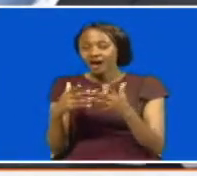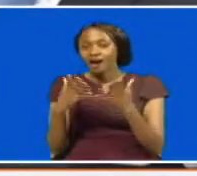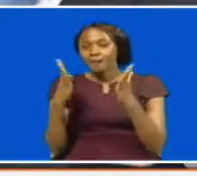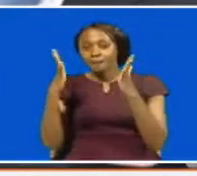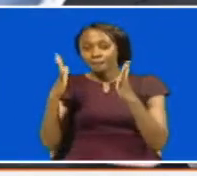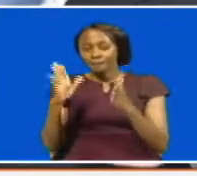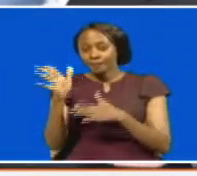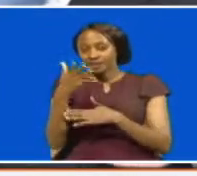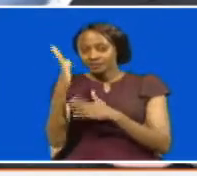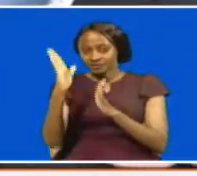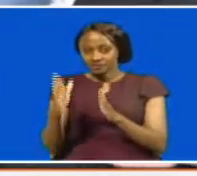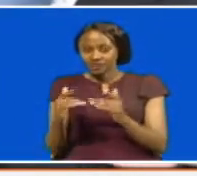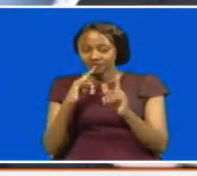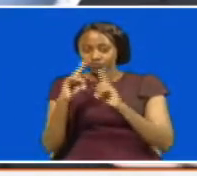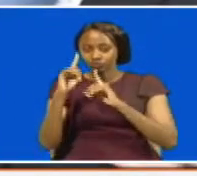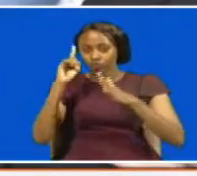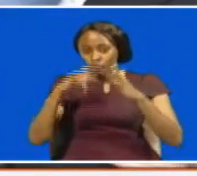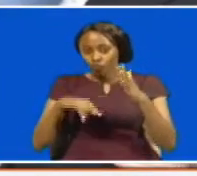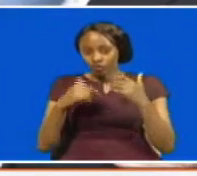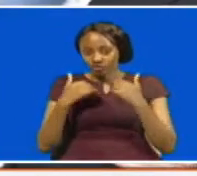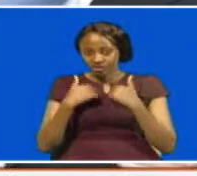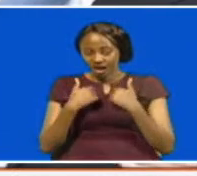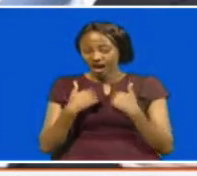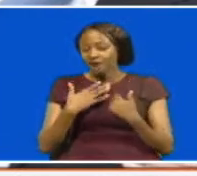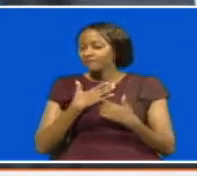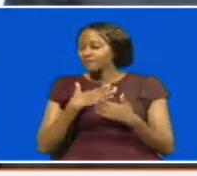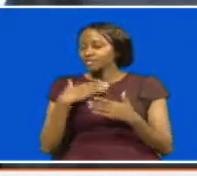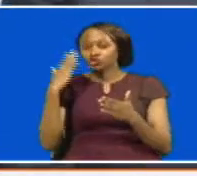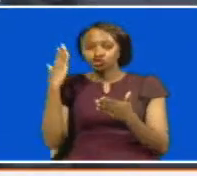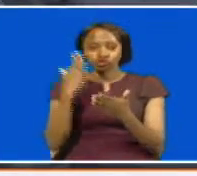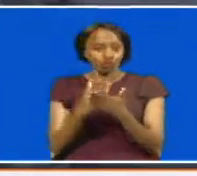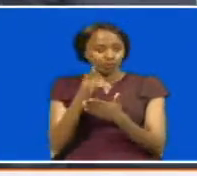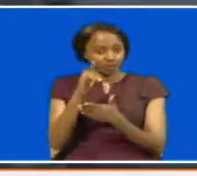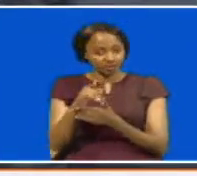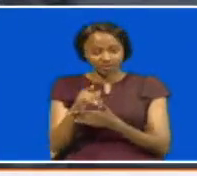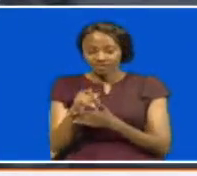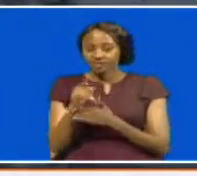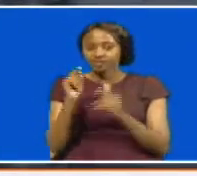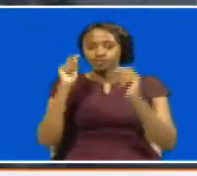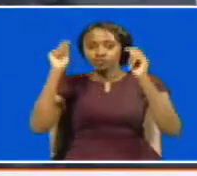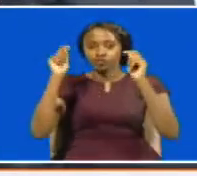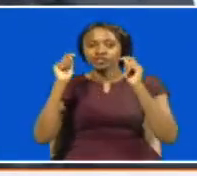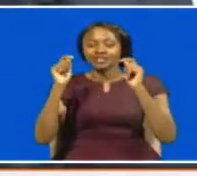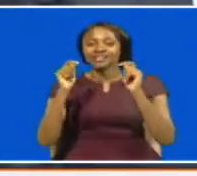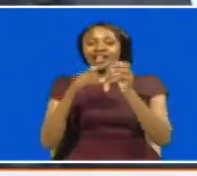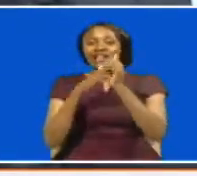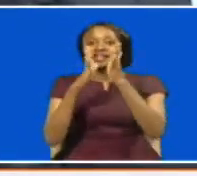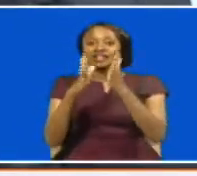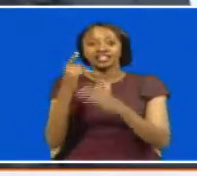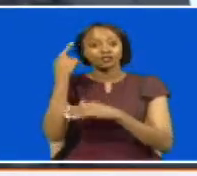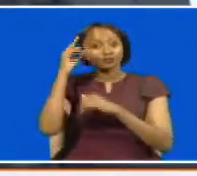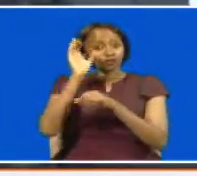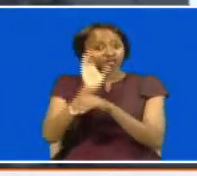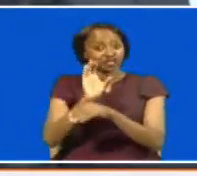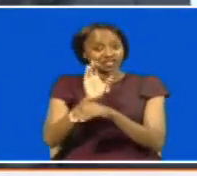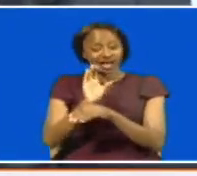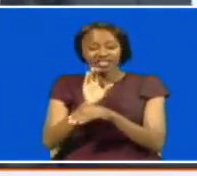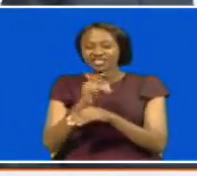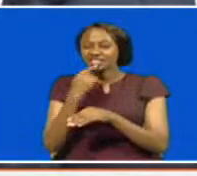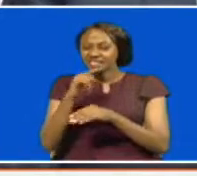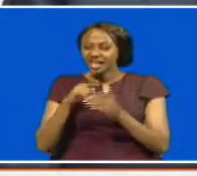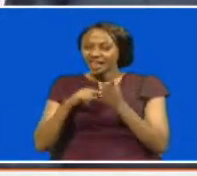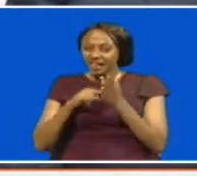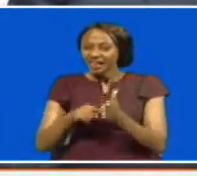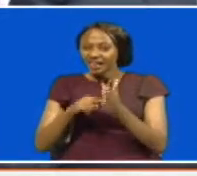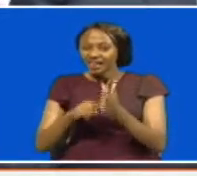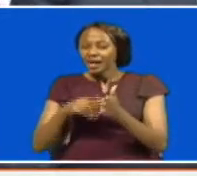met Raila to implore him to end the mass protests. Viongozi wetu wa kanisa tunawapenda. Wanatusukuma atatukue